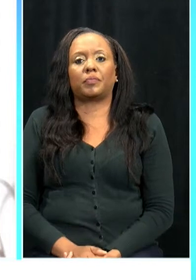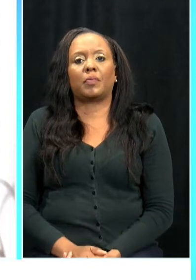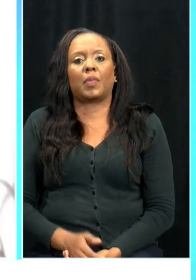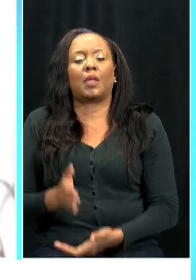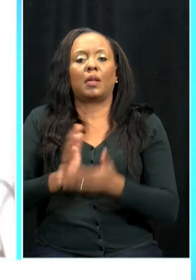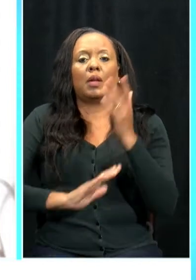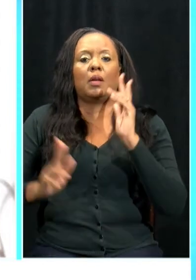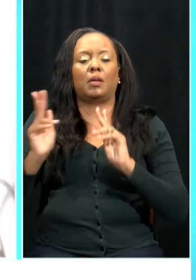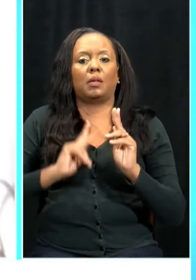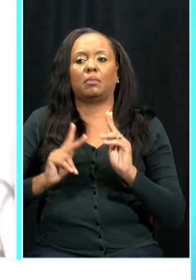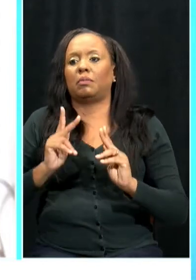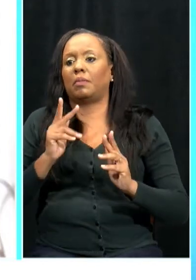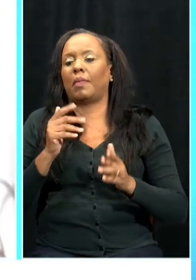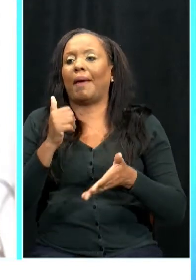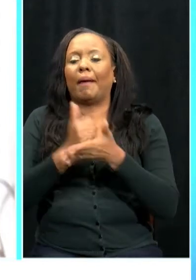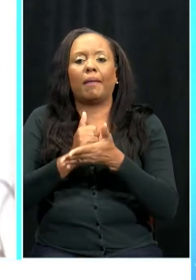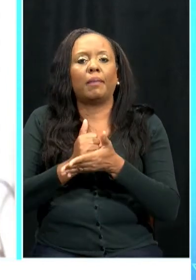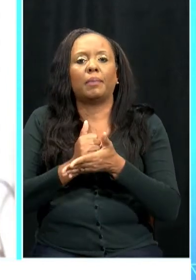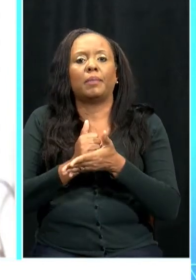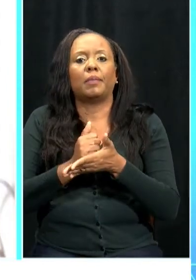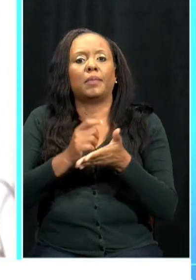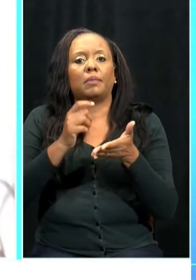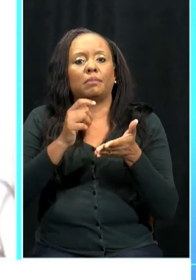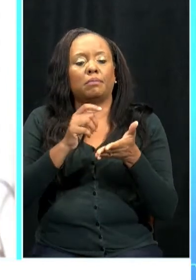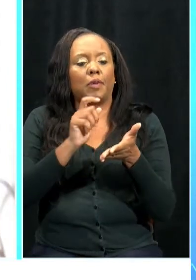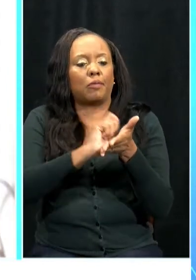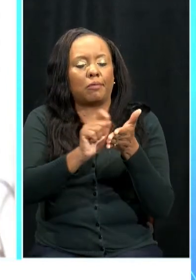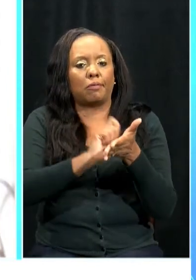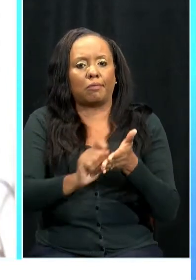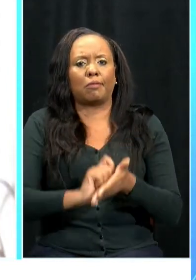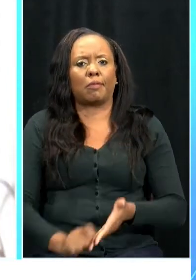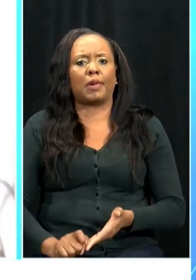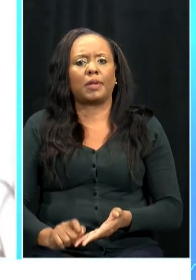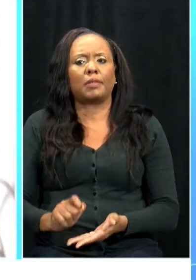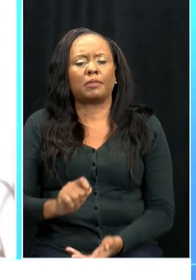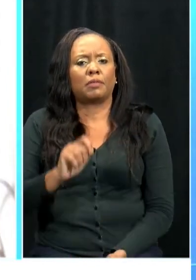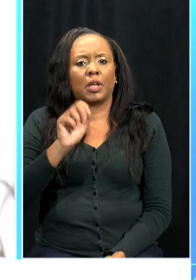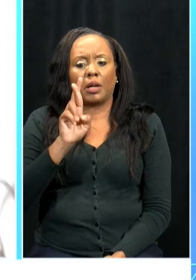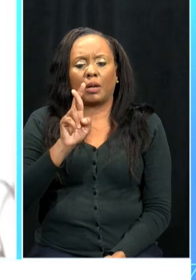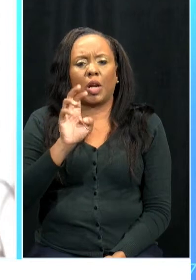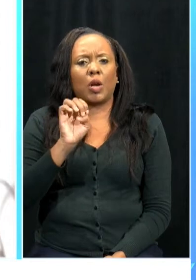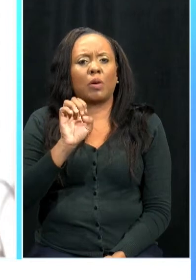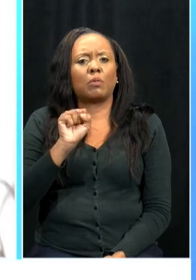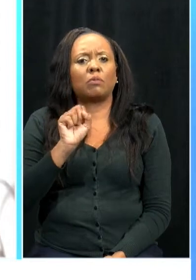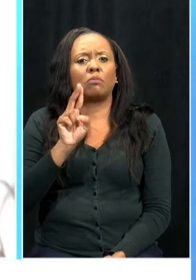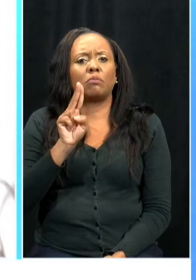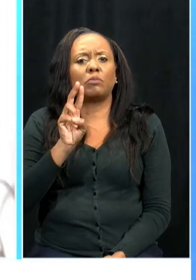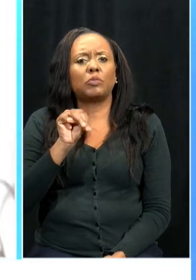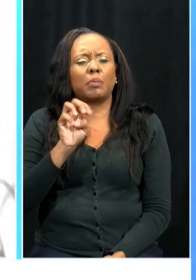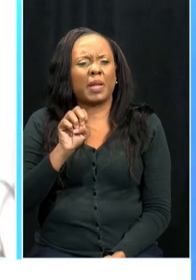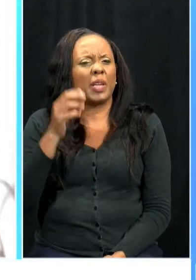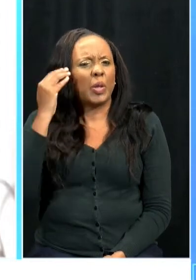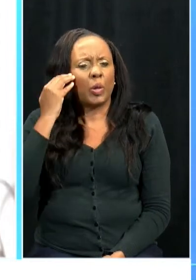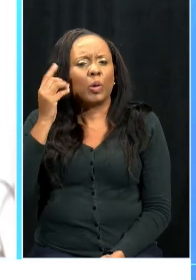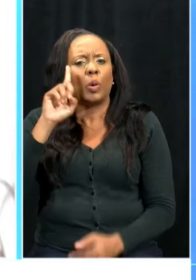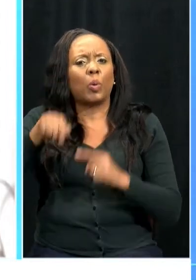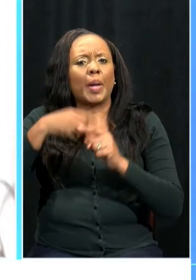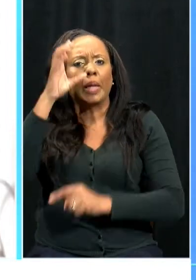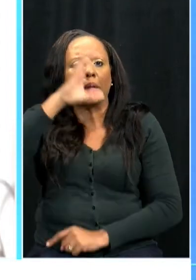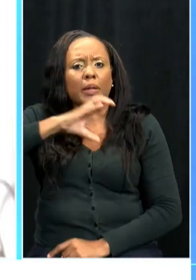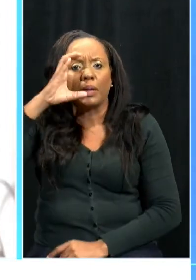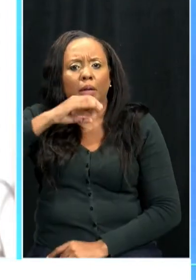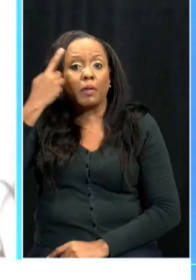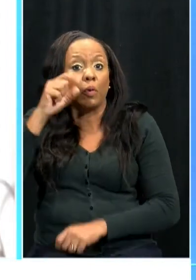and we have our candidates are out there working. But the truth of the matter is about resources.